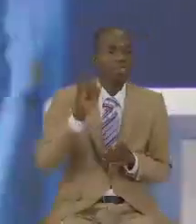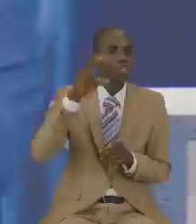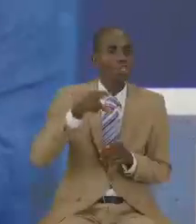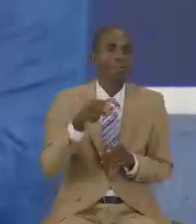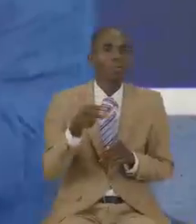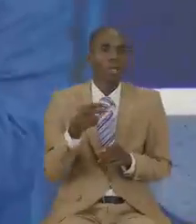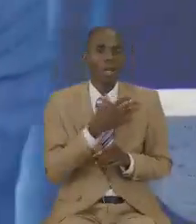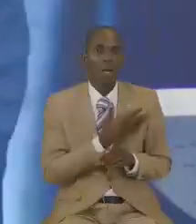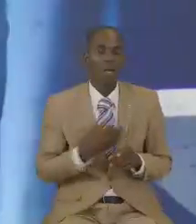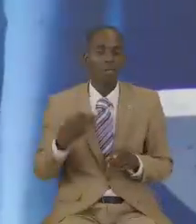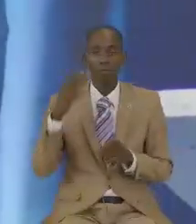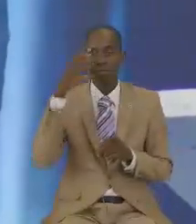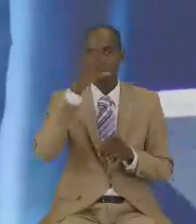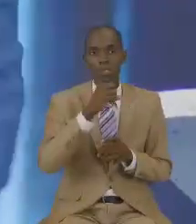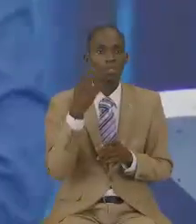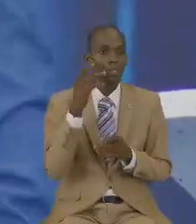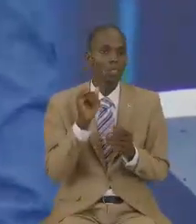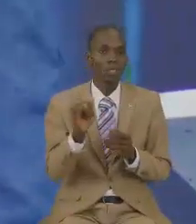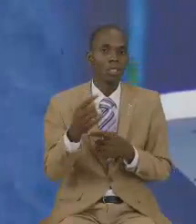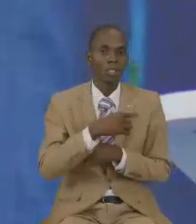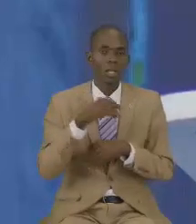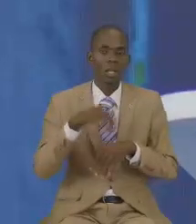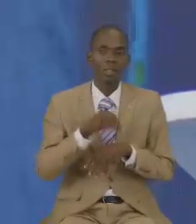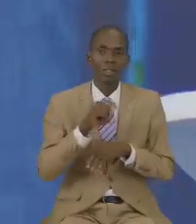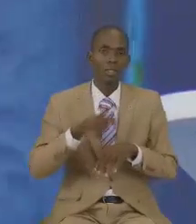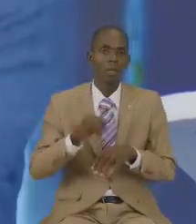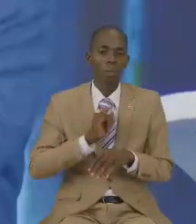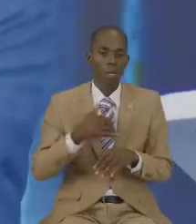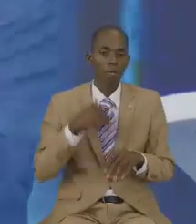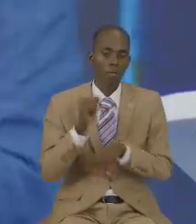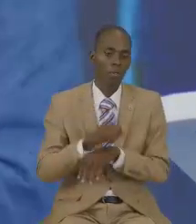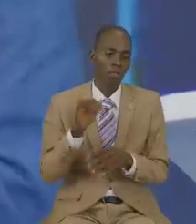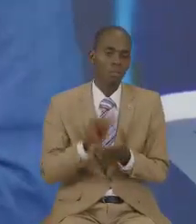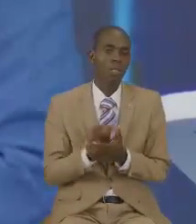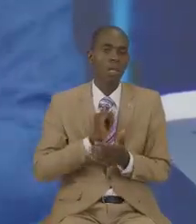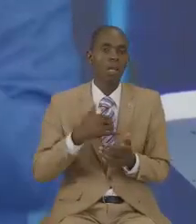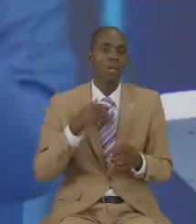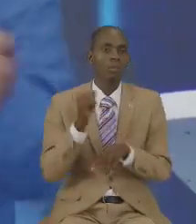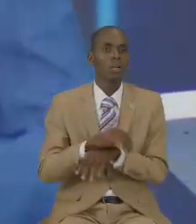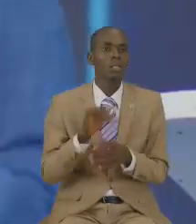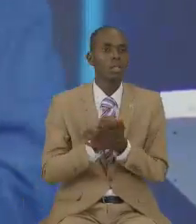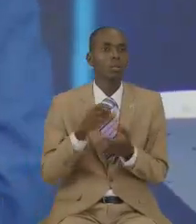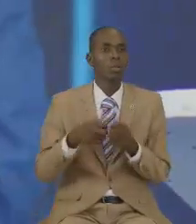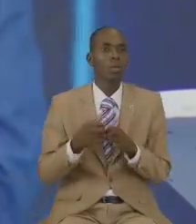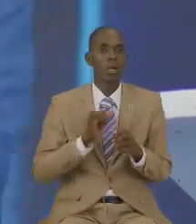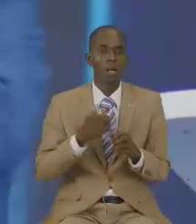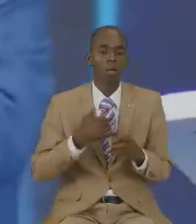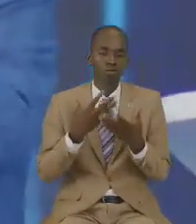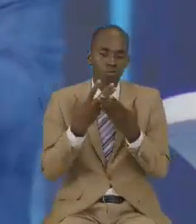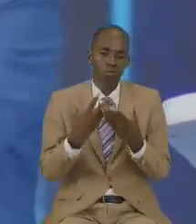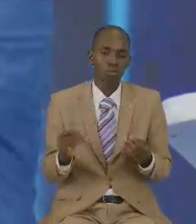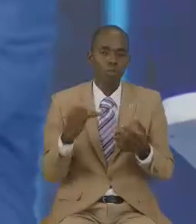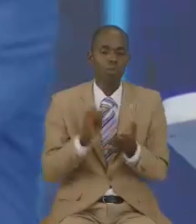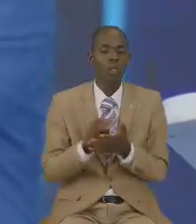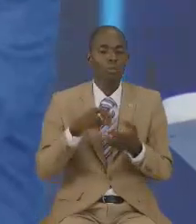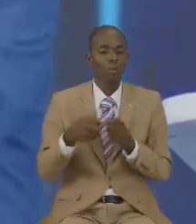But you, a day at a time, I'll conquer that. I'll conquer that problem. I'll solve that problem. I'll,